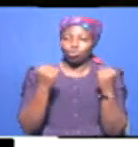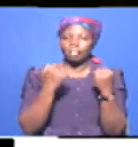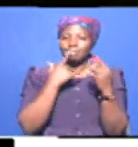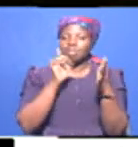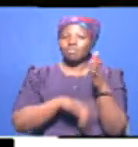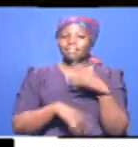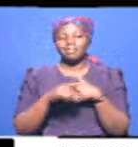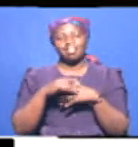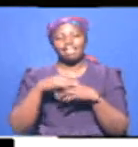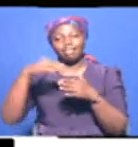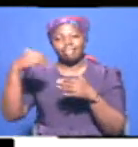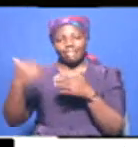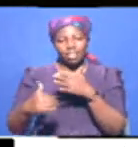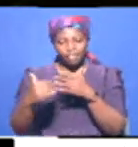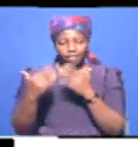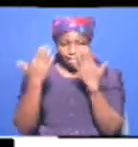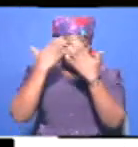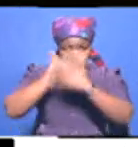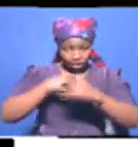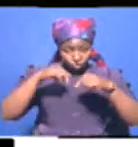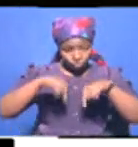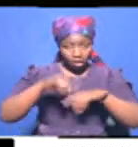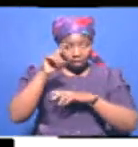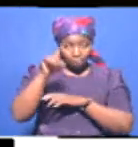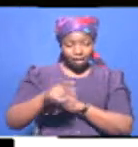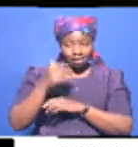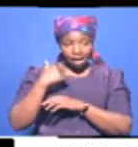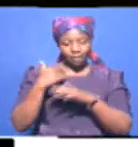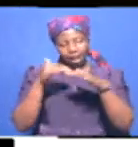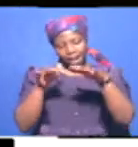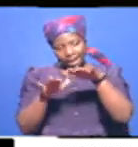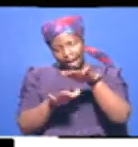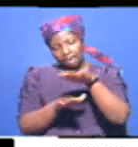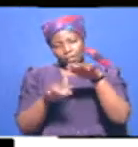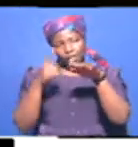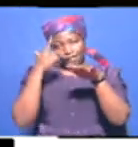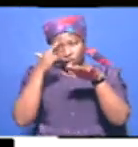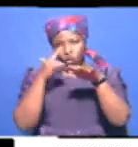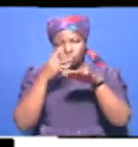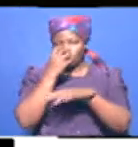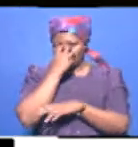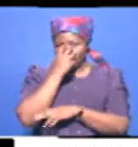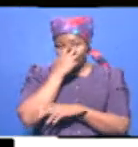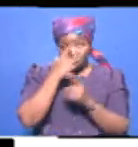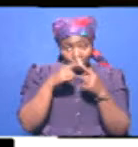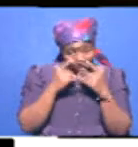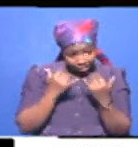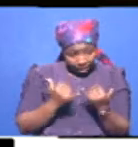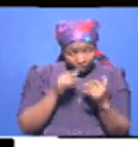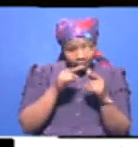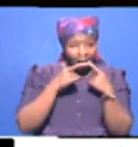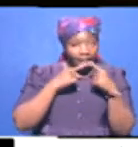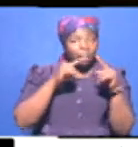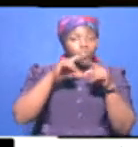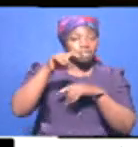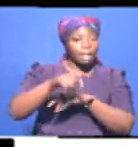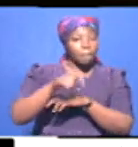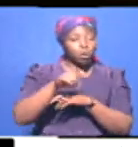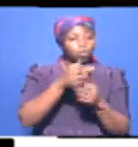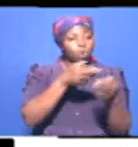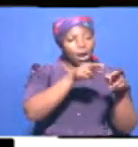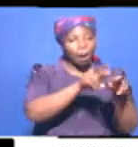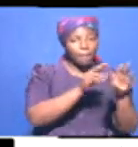have a running mate being declared for the deputy president. But considering the fact that this announcement was supposed to be made in the morning, then